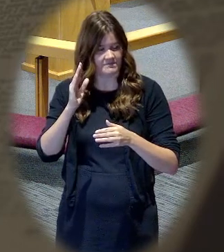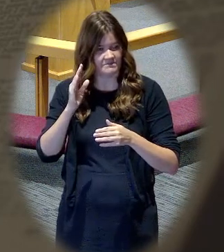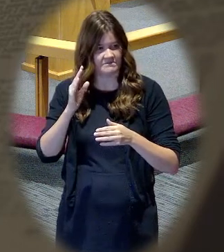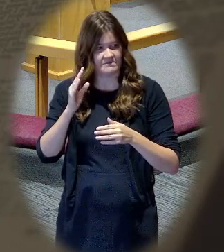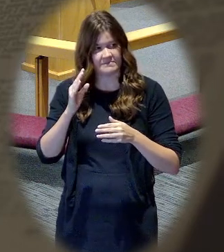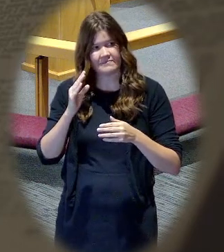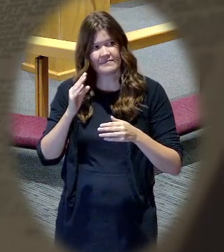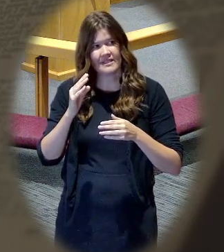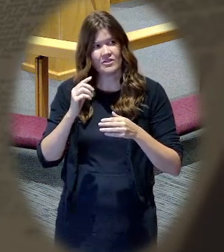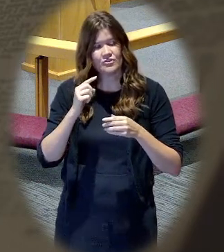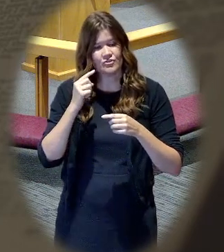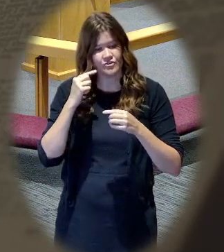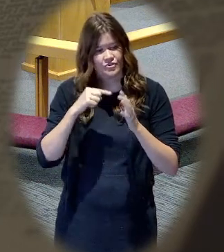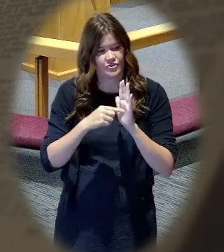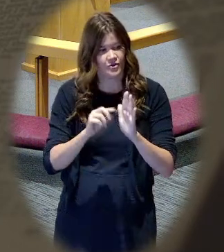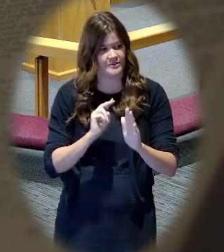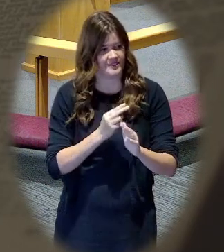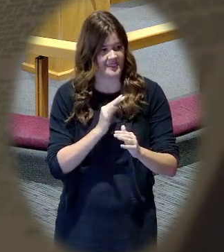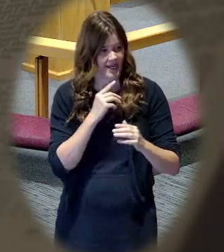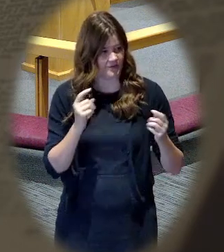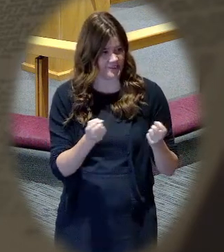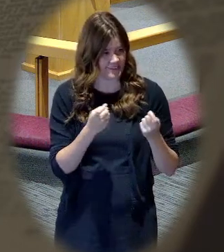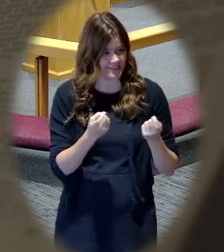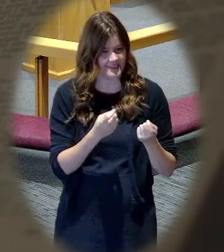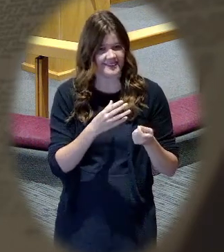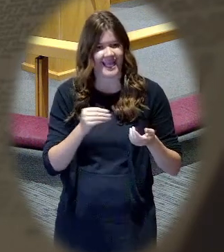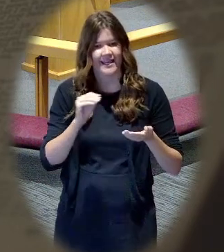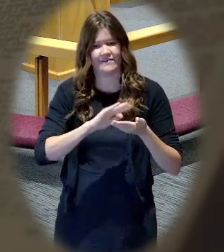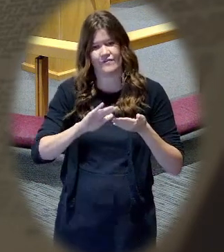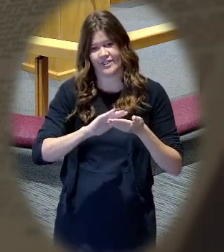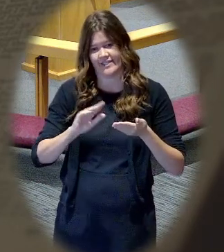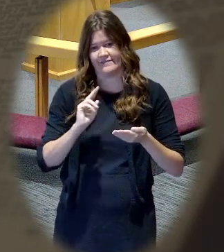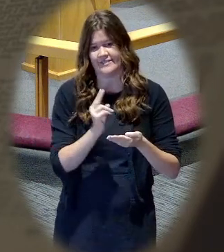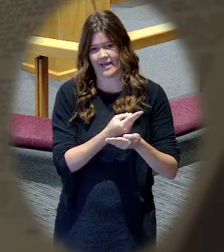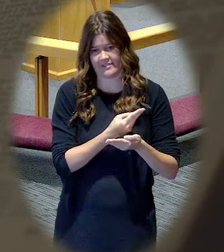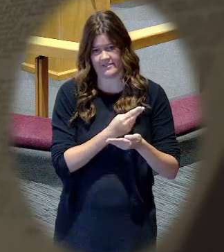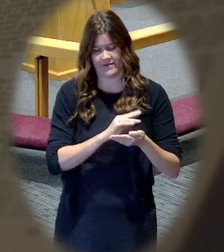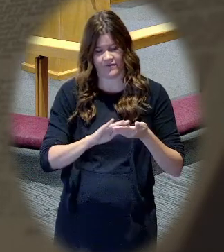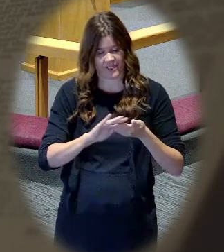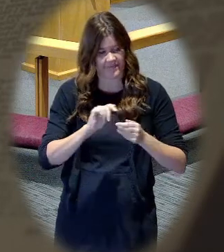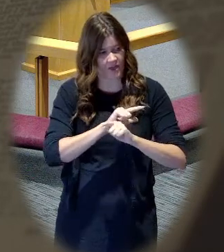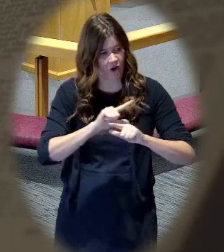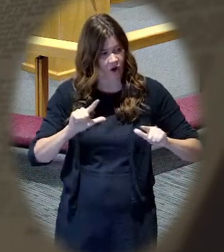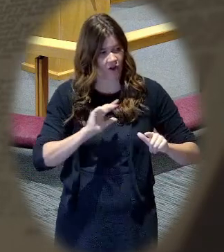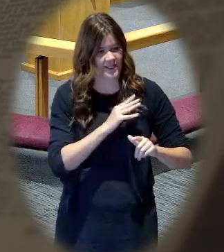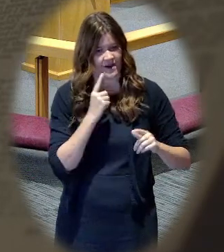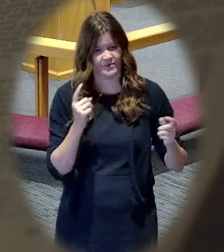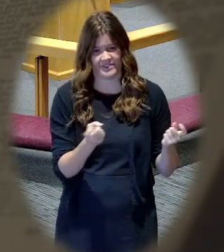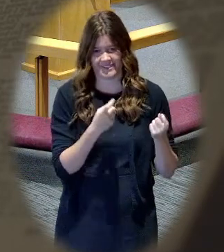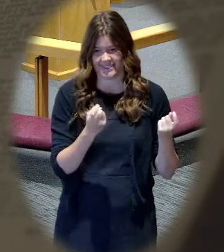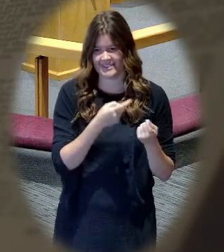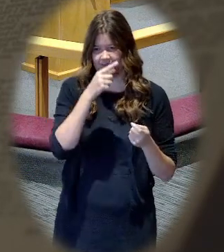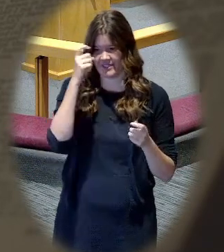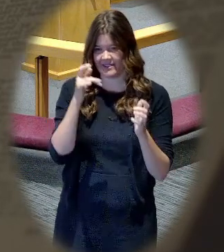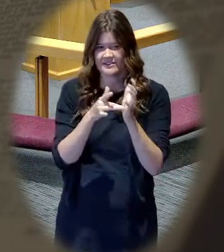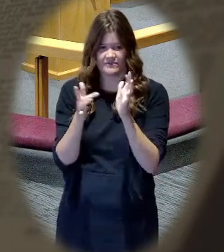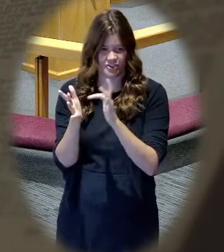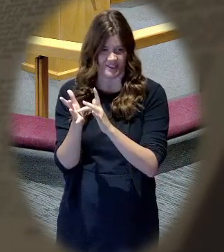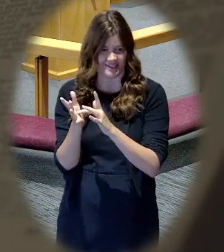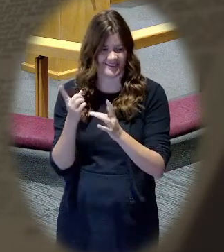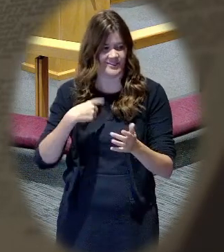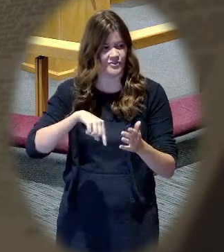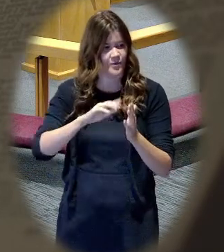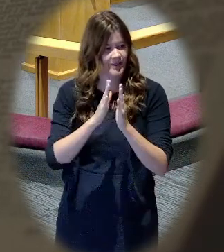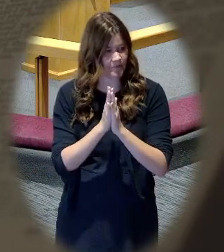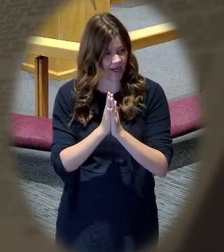then excuses us, forgiving us all of our sins for Jesus' sake. And so we pray and